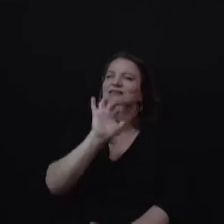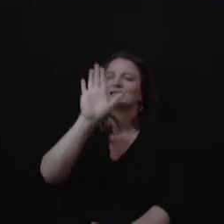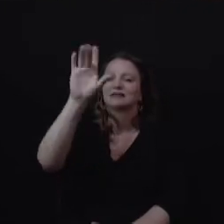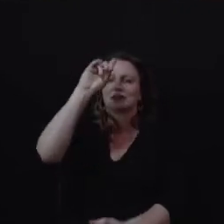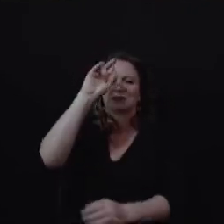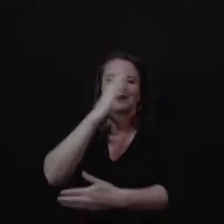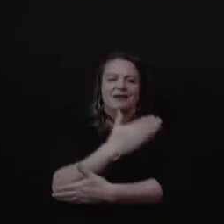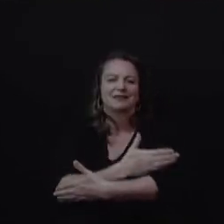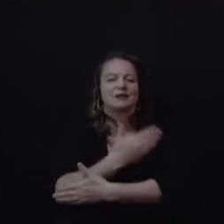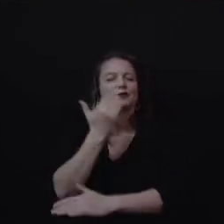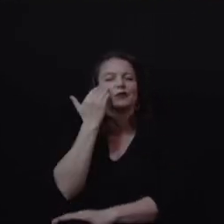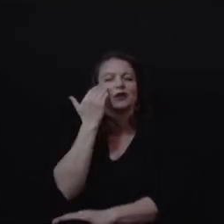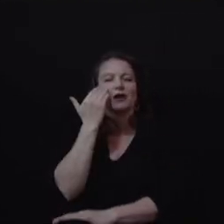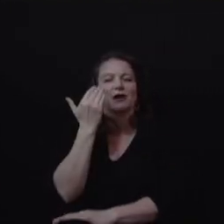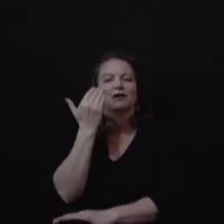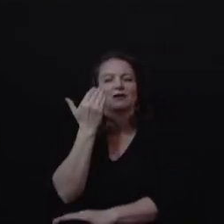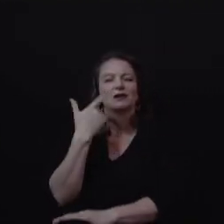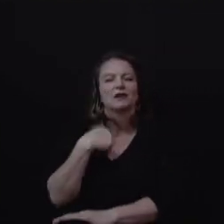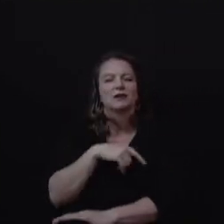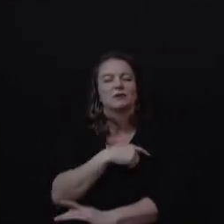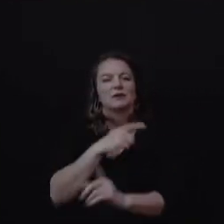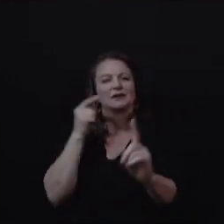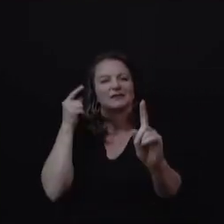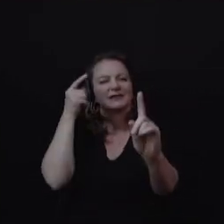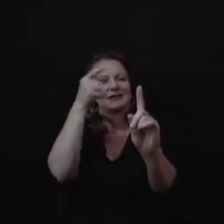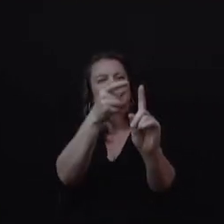we know that we have been destined